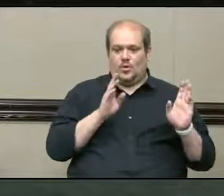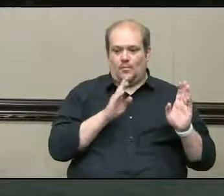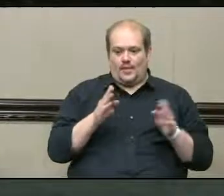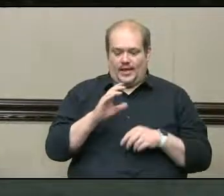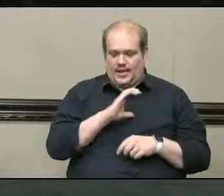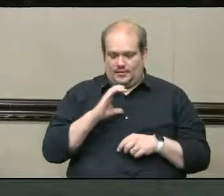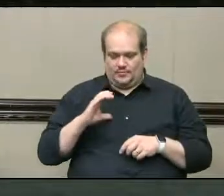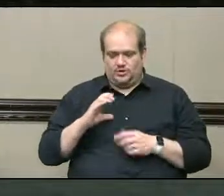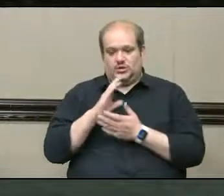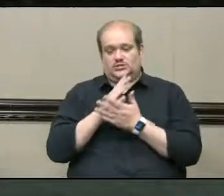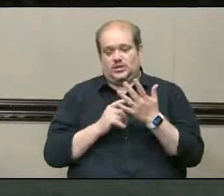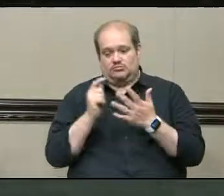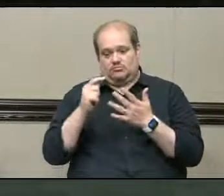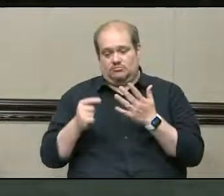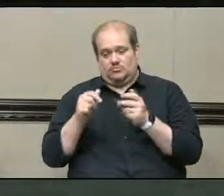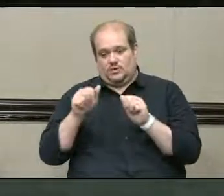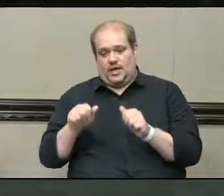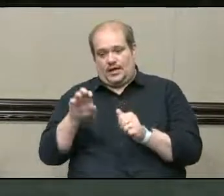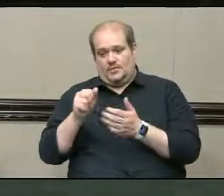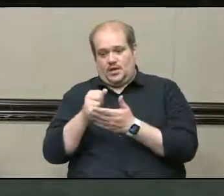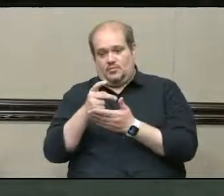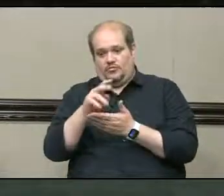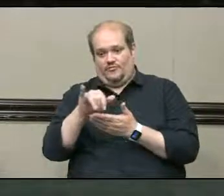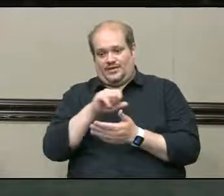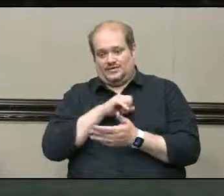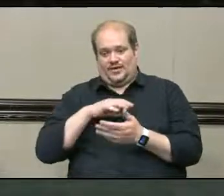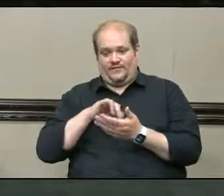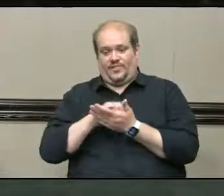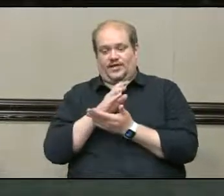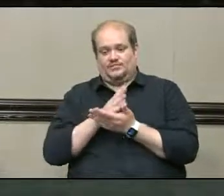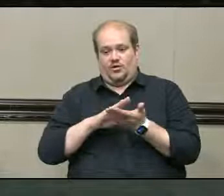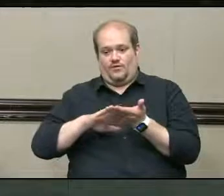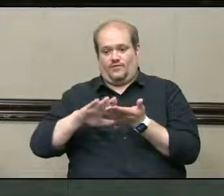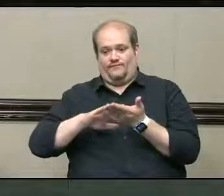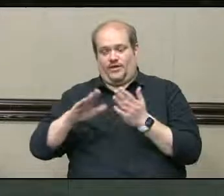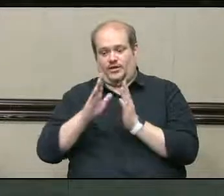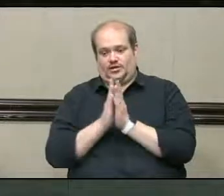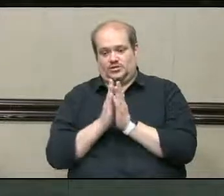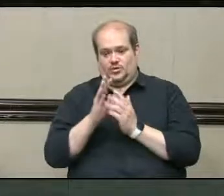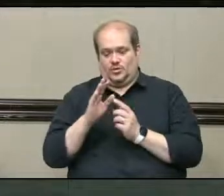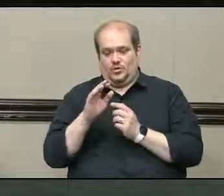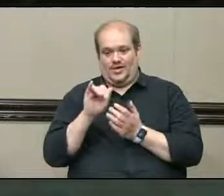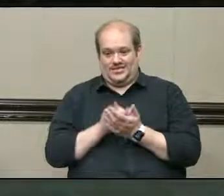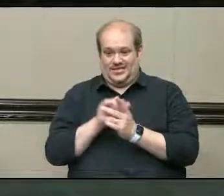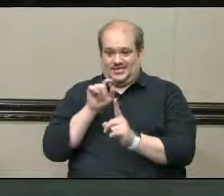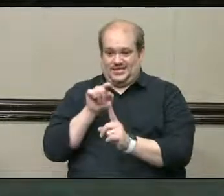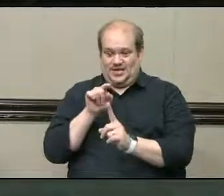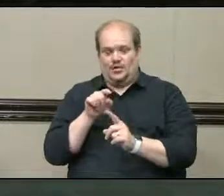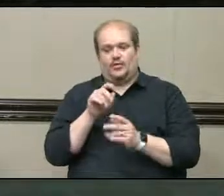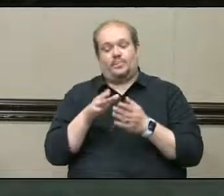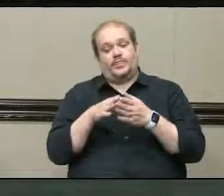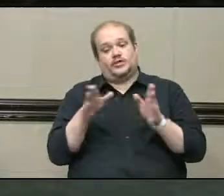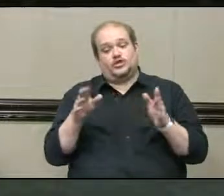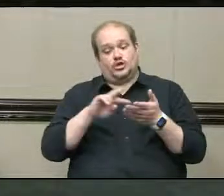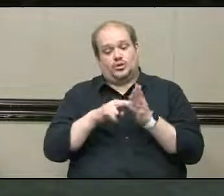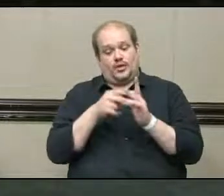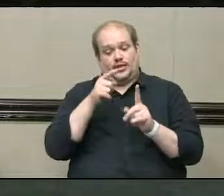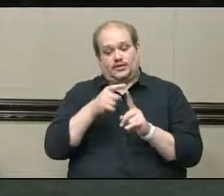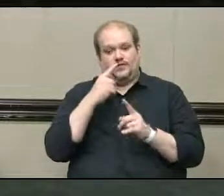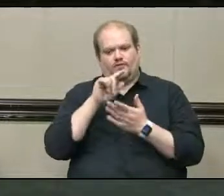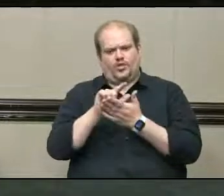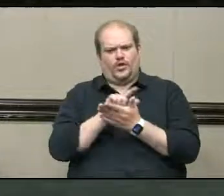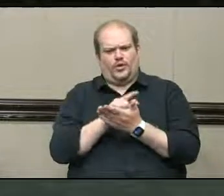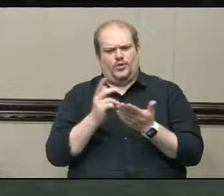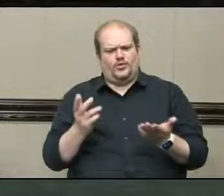and there are items that can be approved by staff, that's part of that variance request that's in there, and the general intent of the